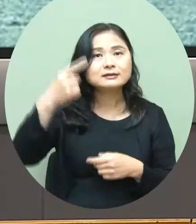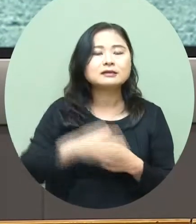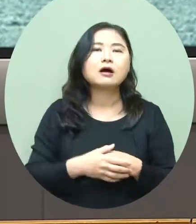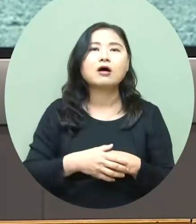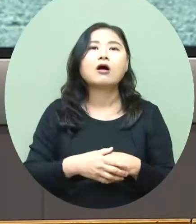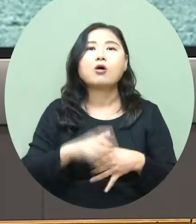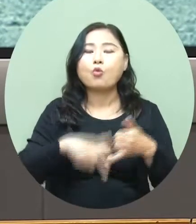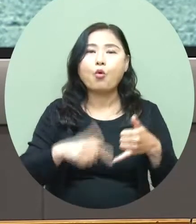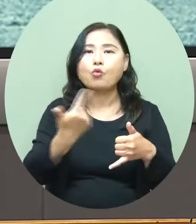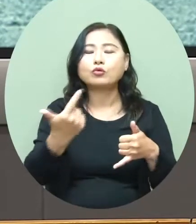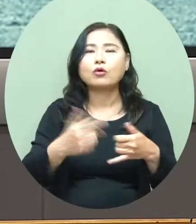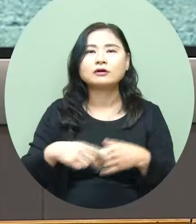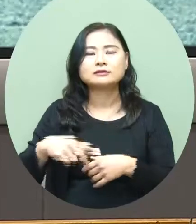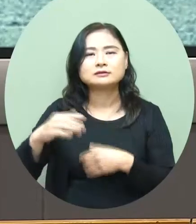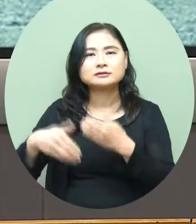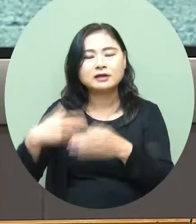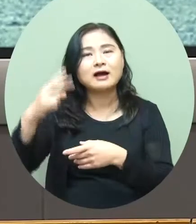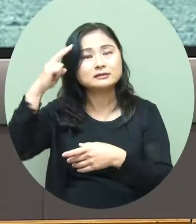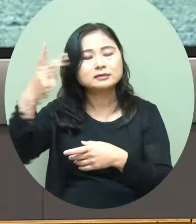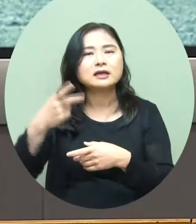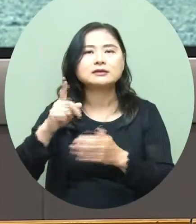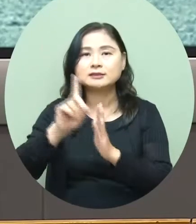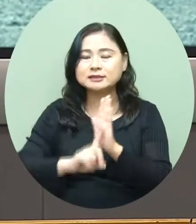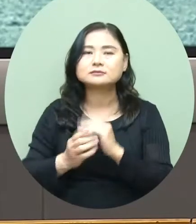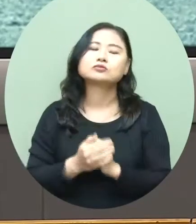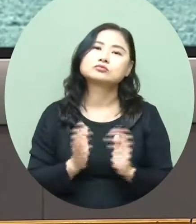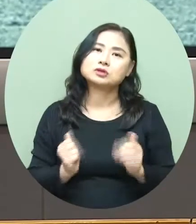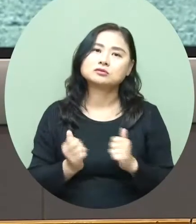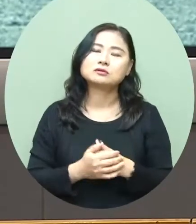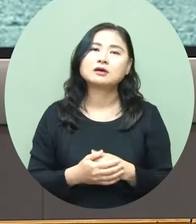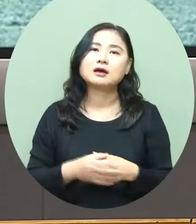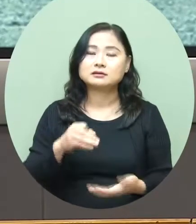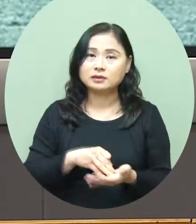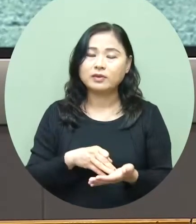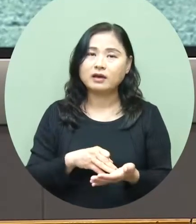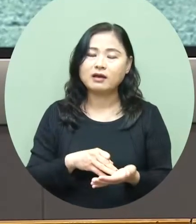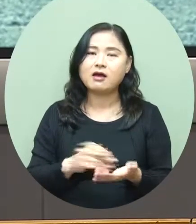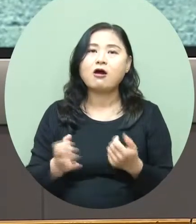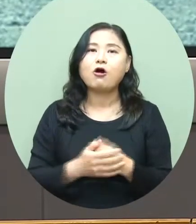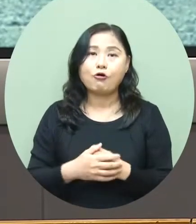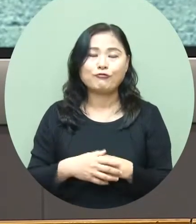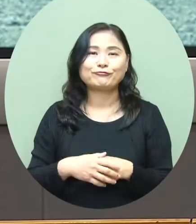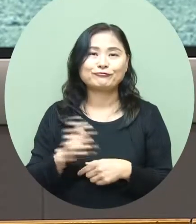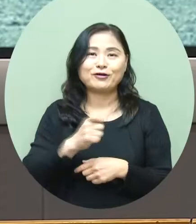end. Most cases are found on day 1, and on the second day, the cases dropped.